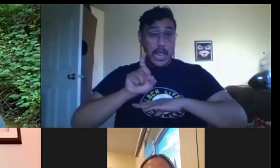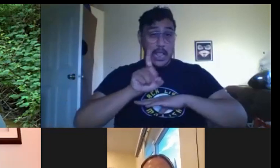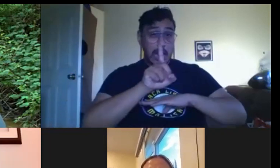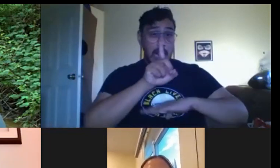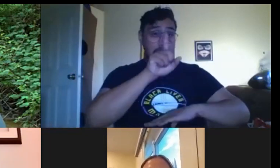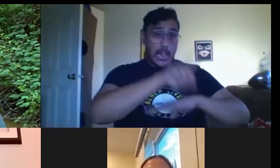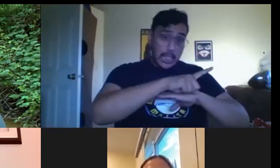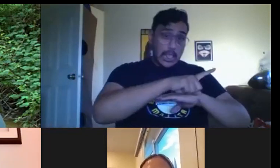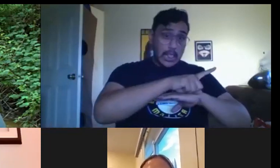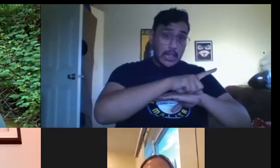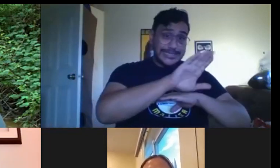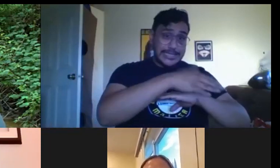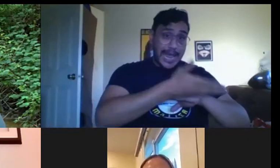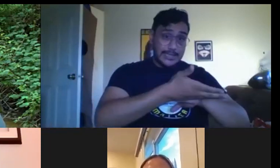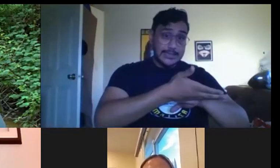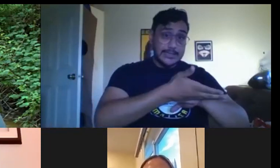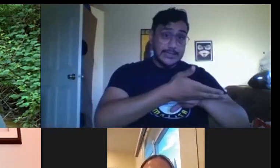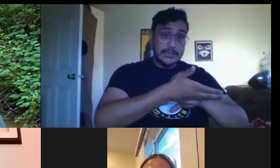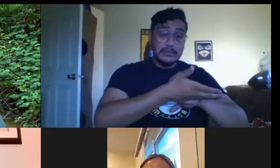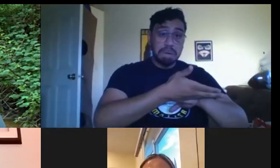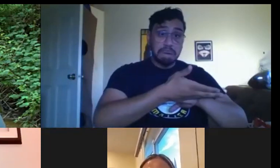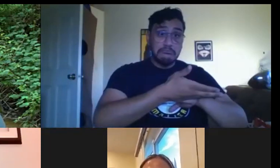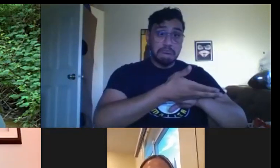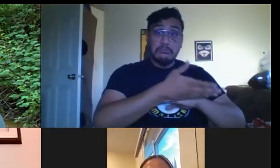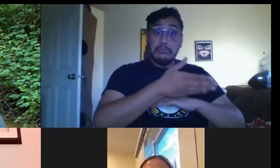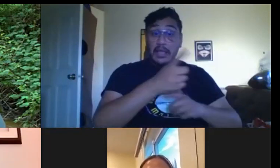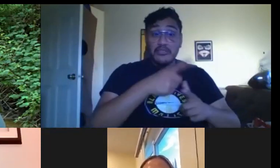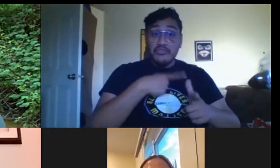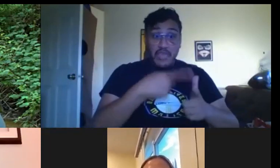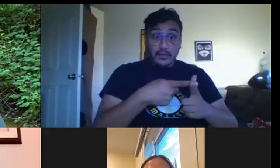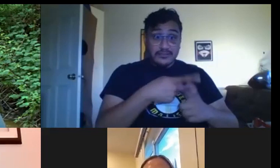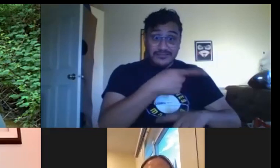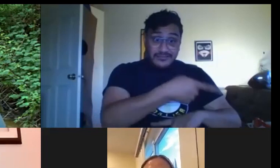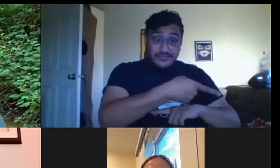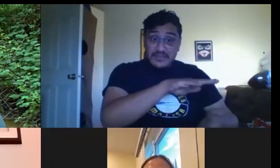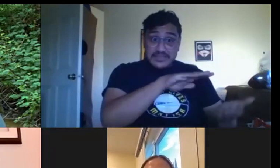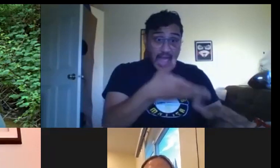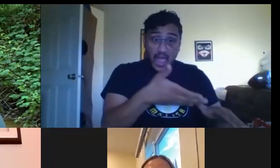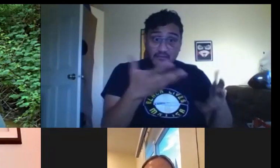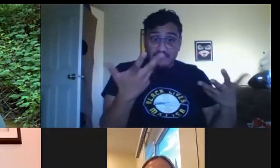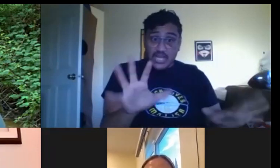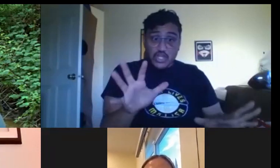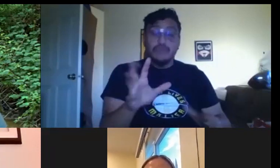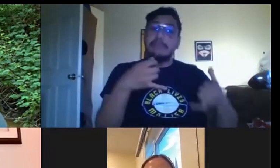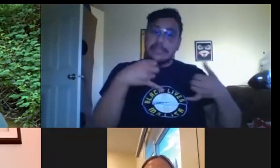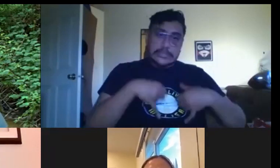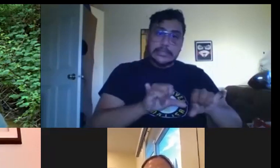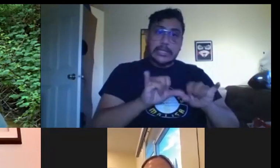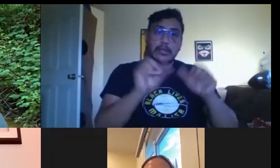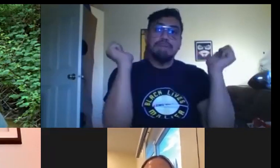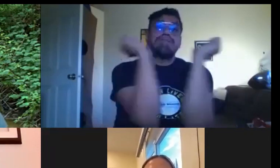died. And after that, they even tried to handcuff him. They said that it was in self-defense,